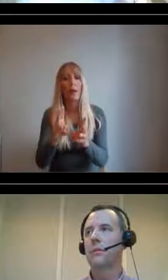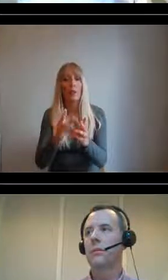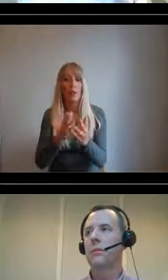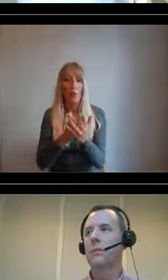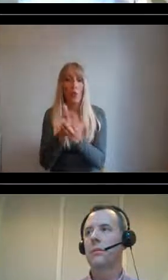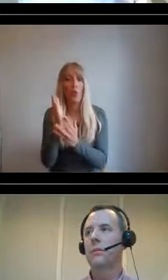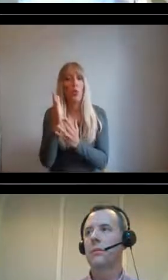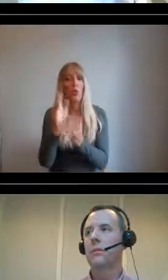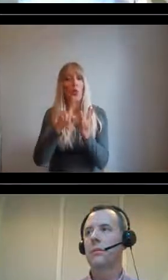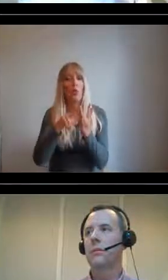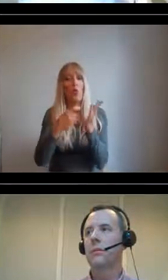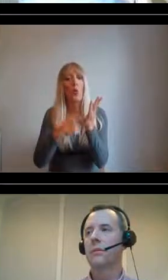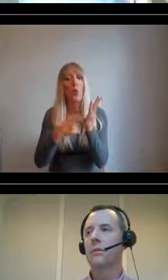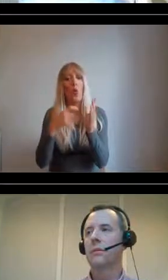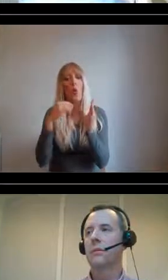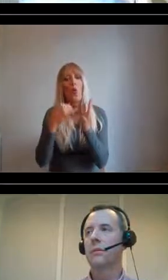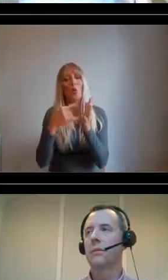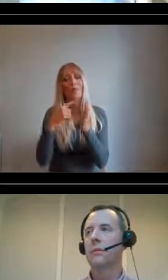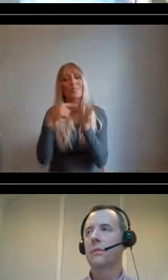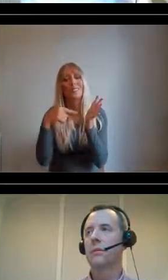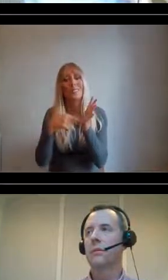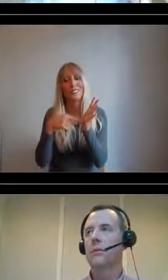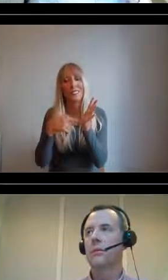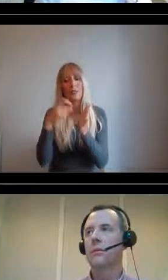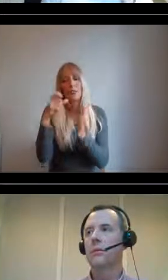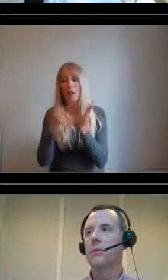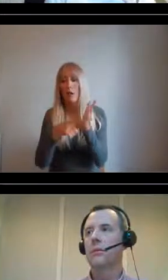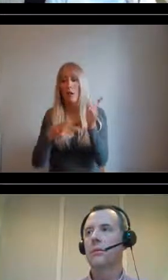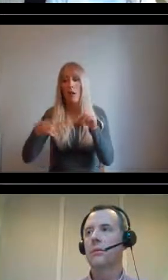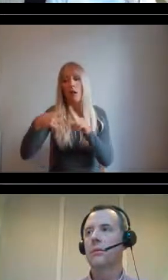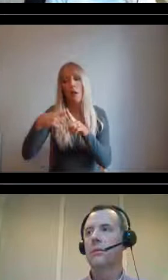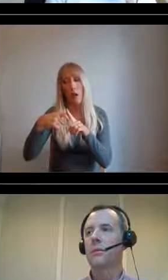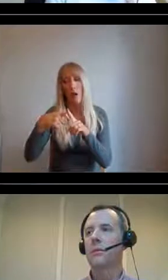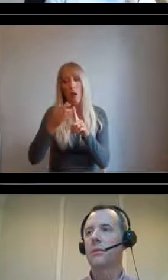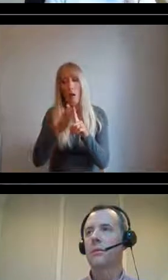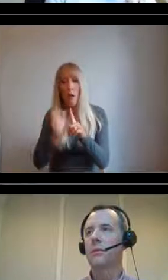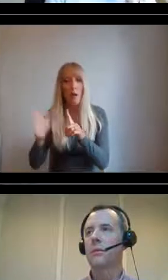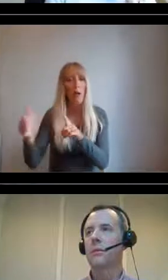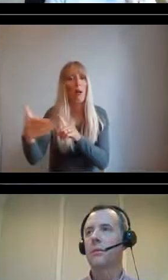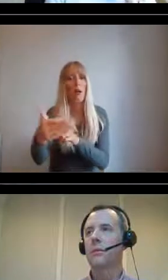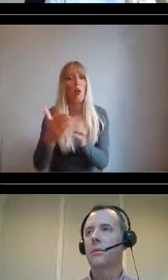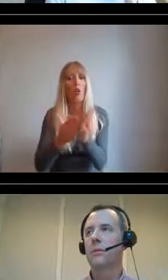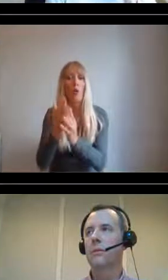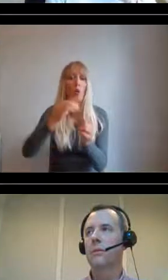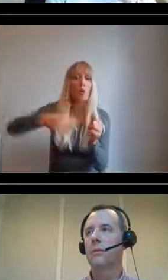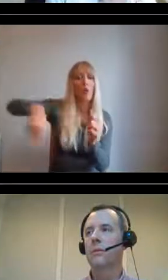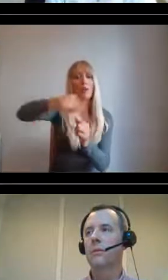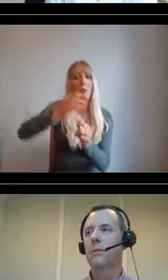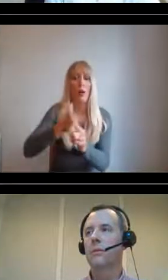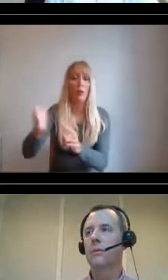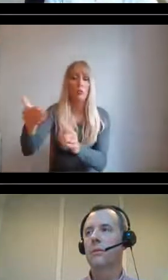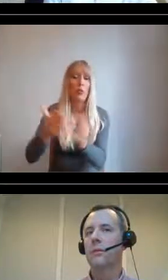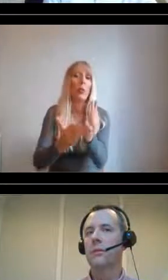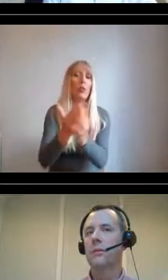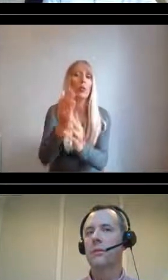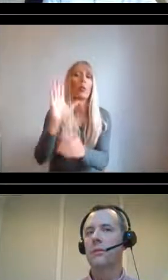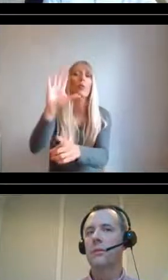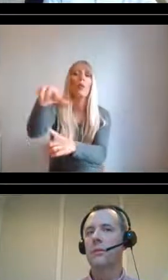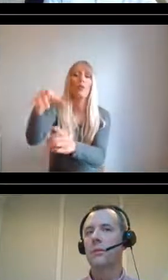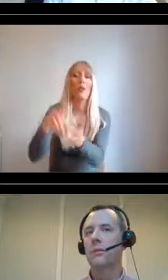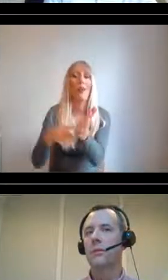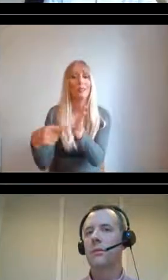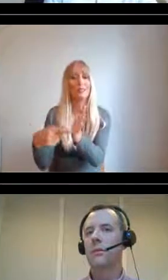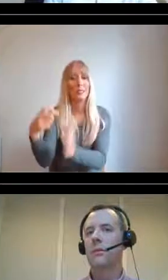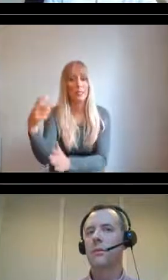going westbound into London, and join LTC either northbound or southbound, and vice versa. Could